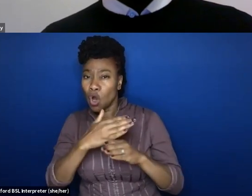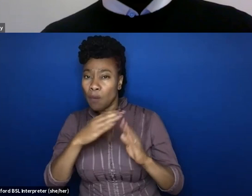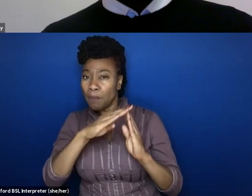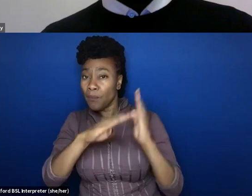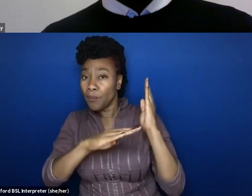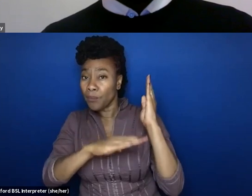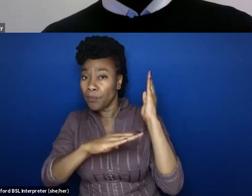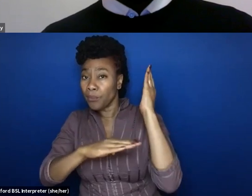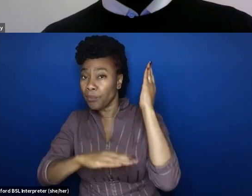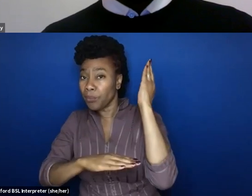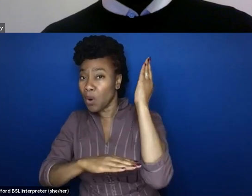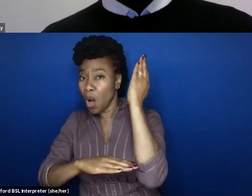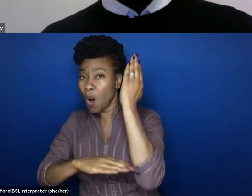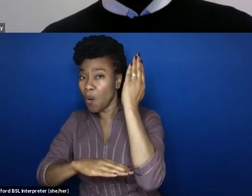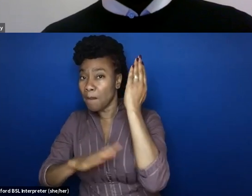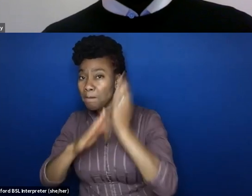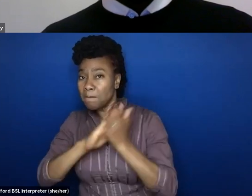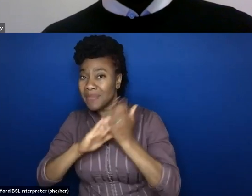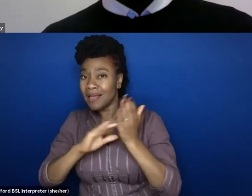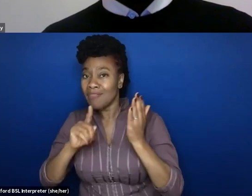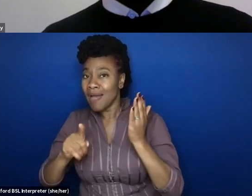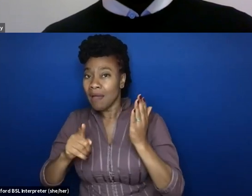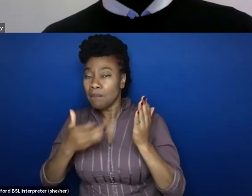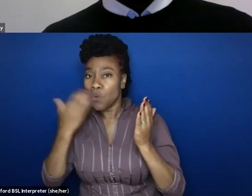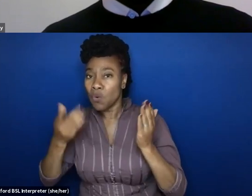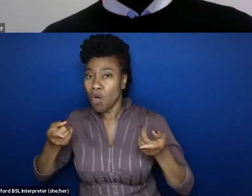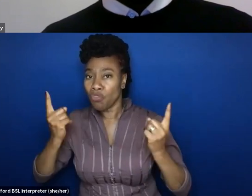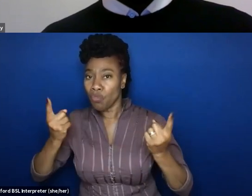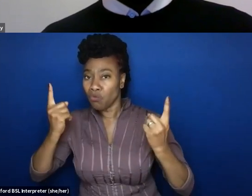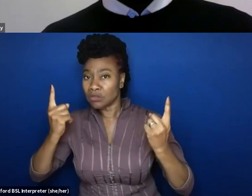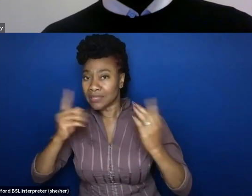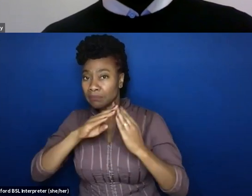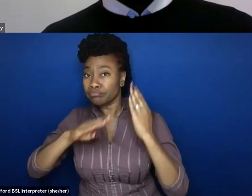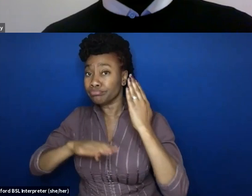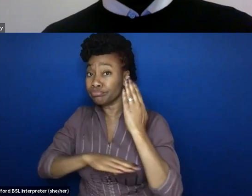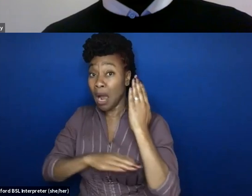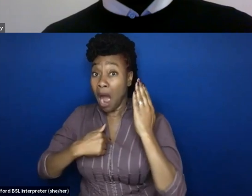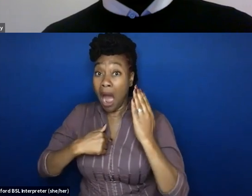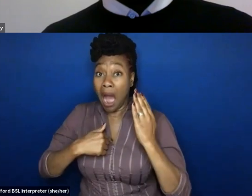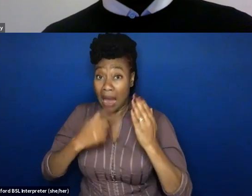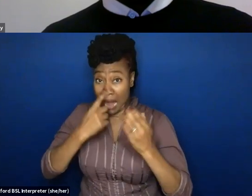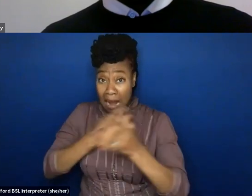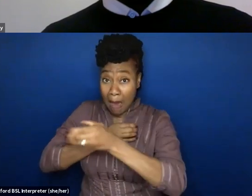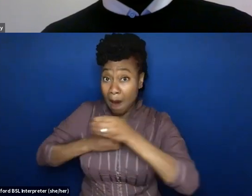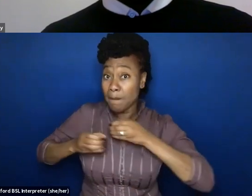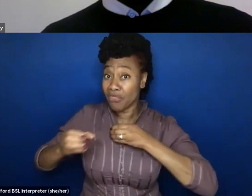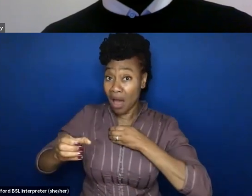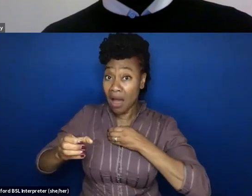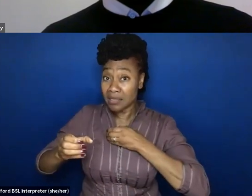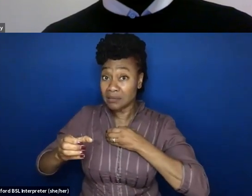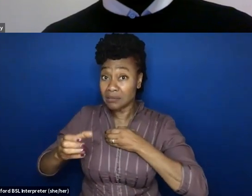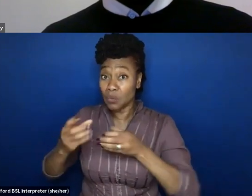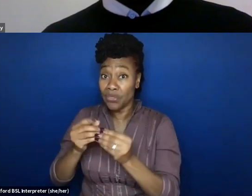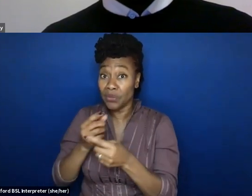had less say, and I can empathize with some of them. I really do. Spending time on the